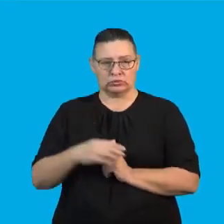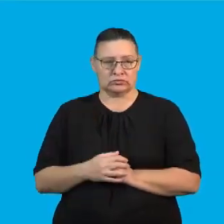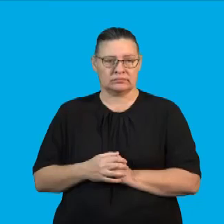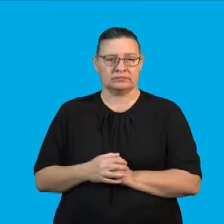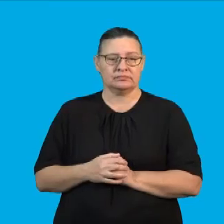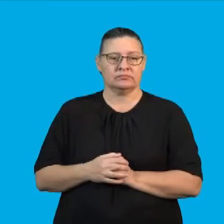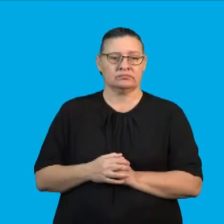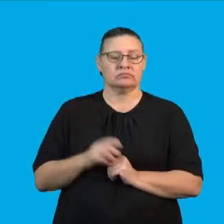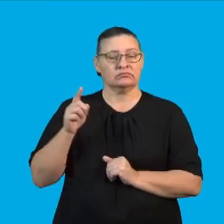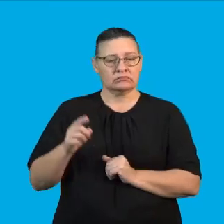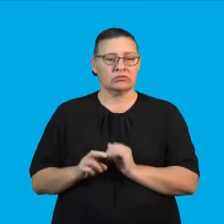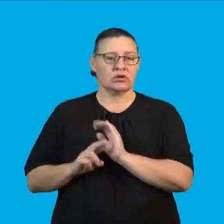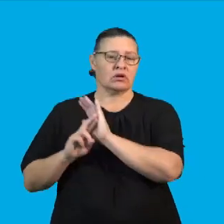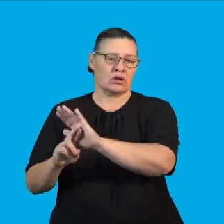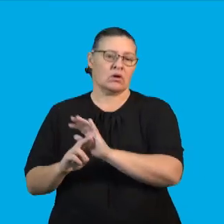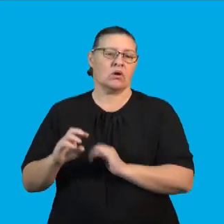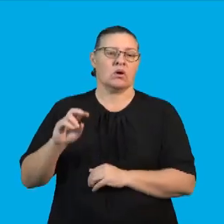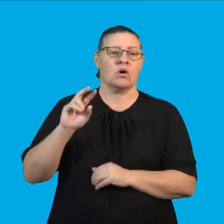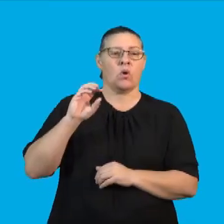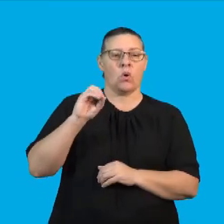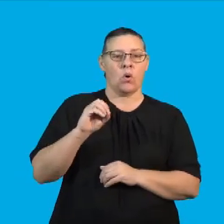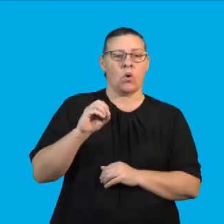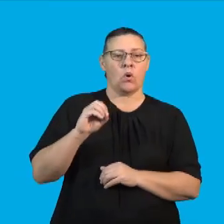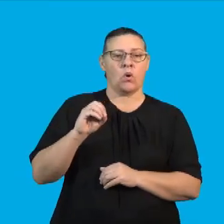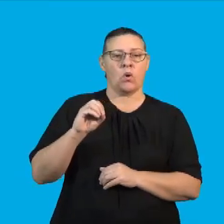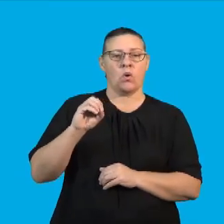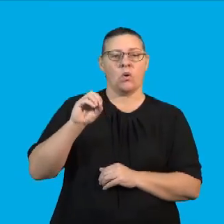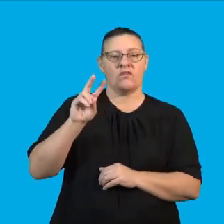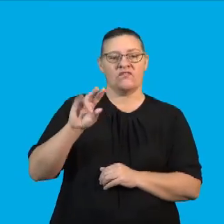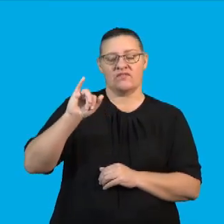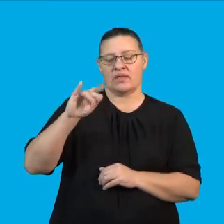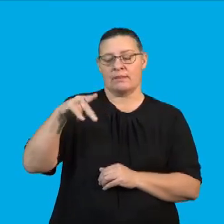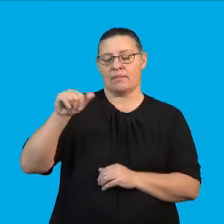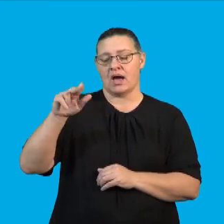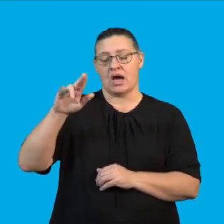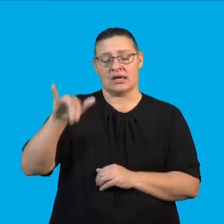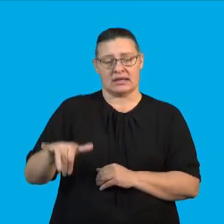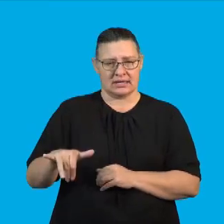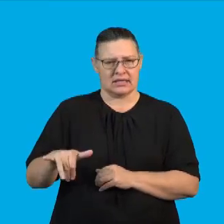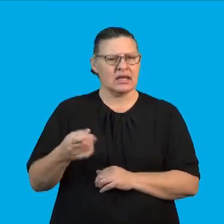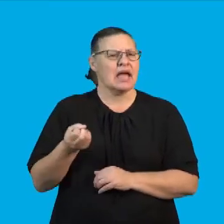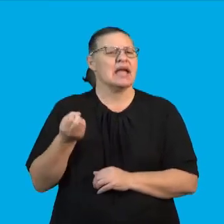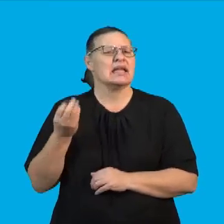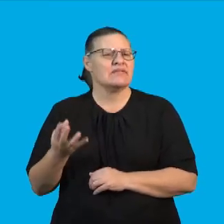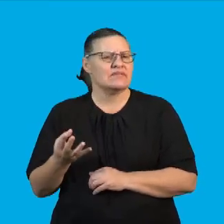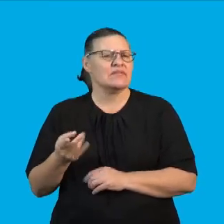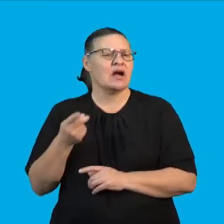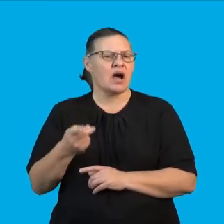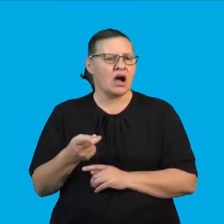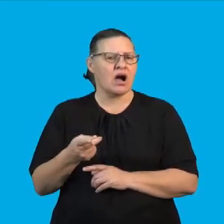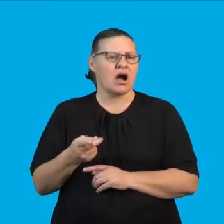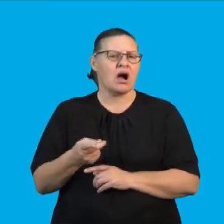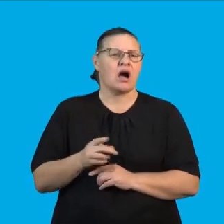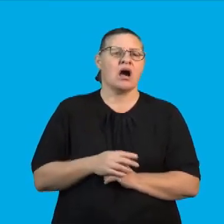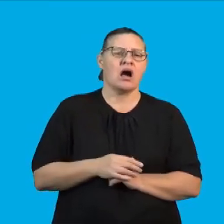2.1.2, the diagram represents ovipary. Explain one possible advantage